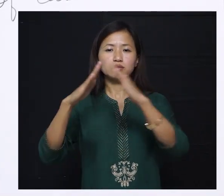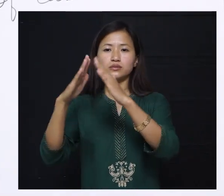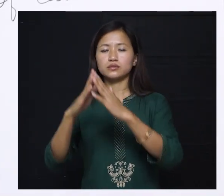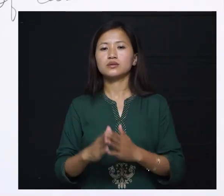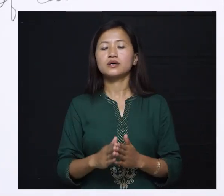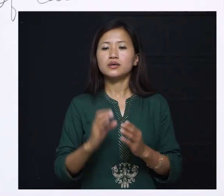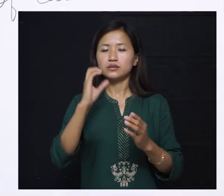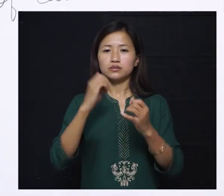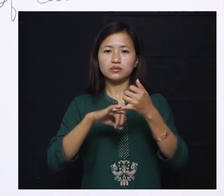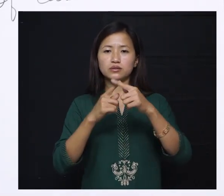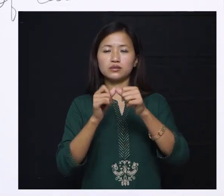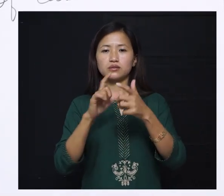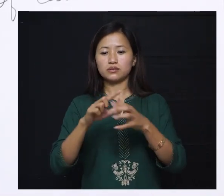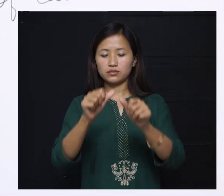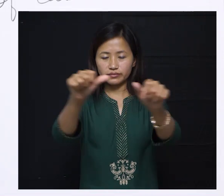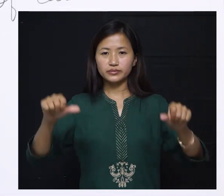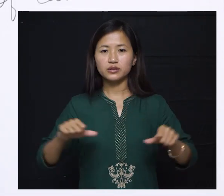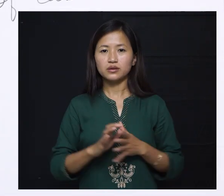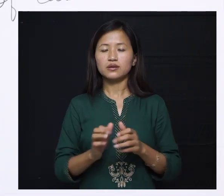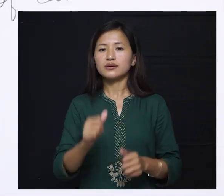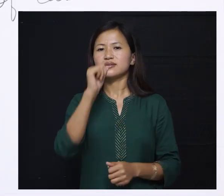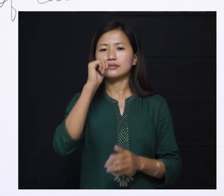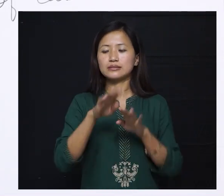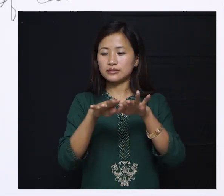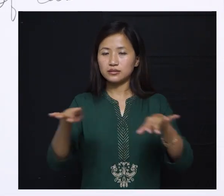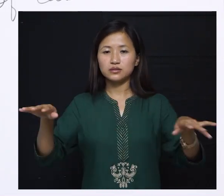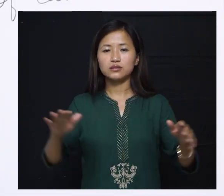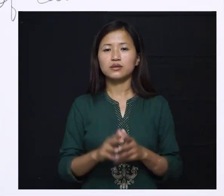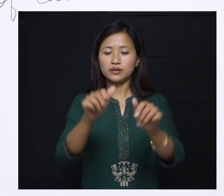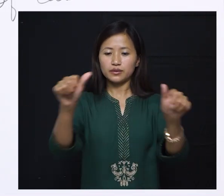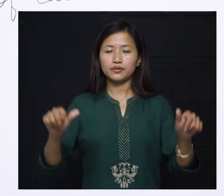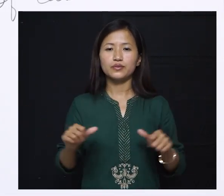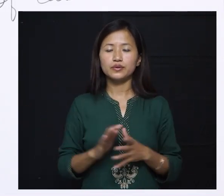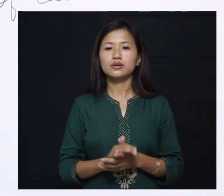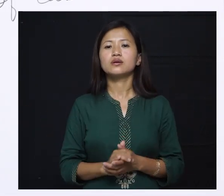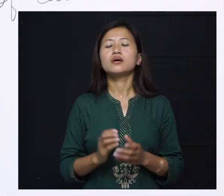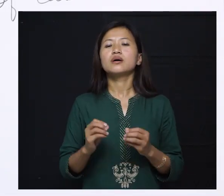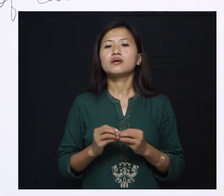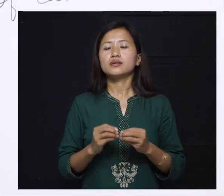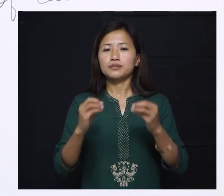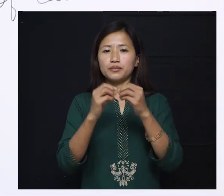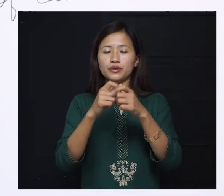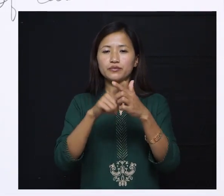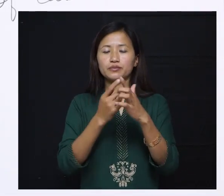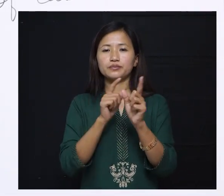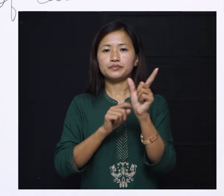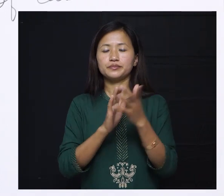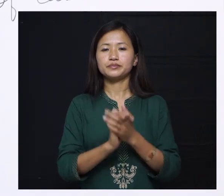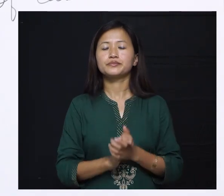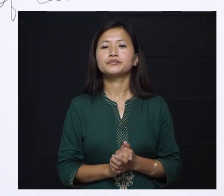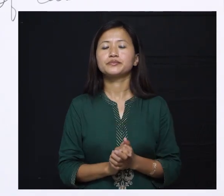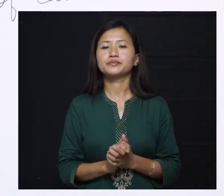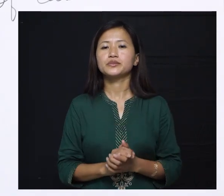located in the coastal areas, that is near the sea areas towards the Bay of Bengal and the Arabian Sea. And